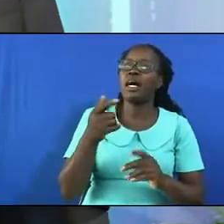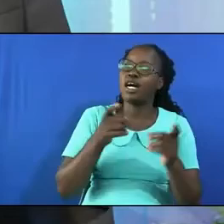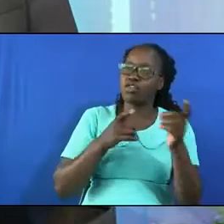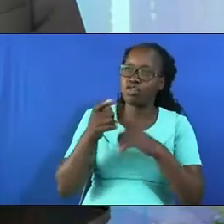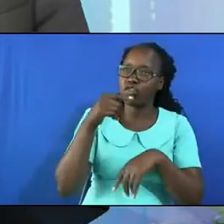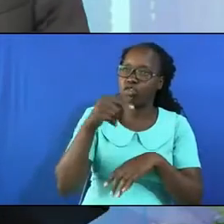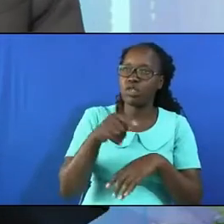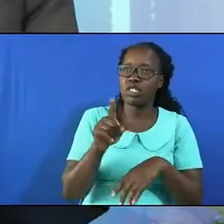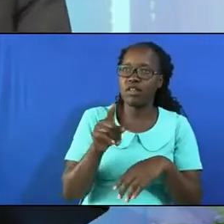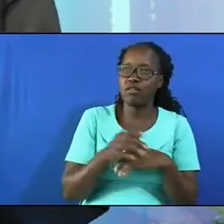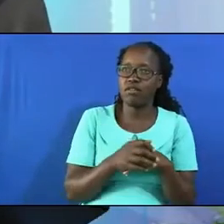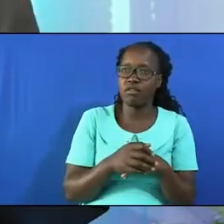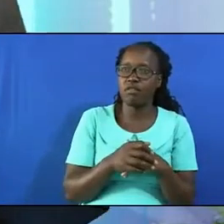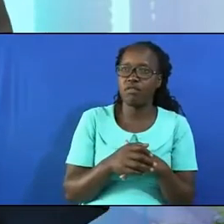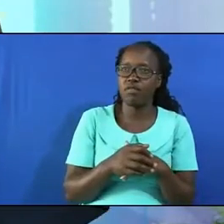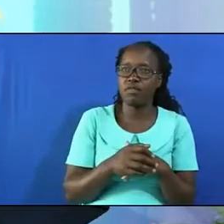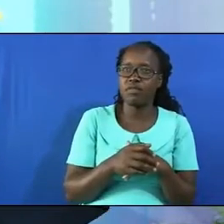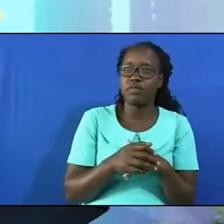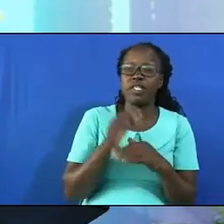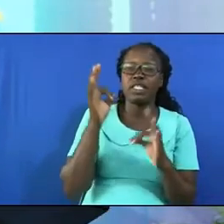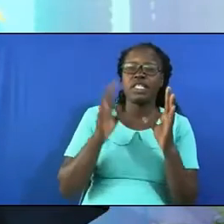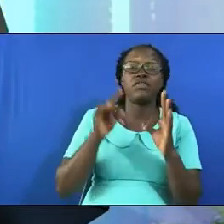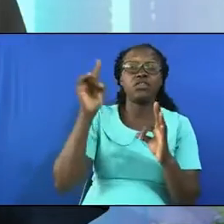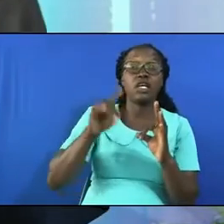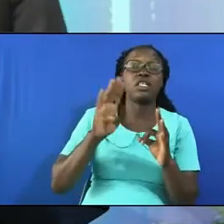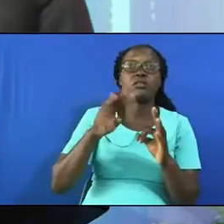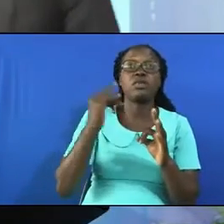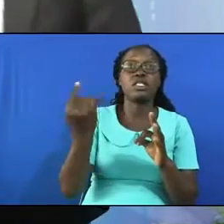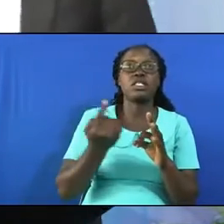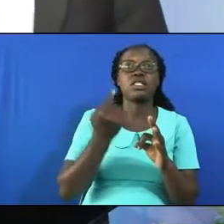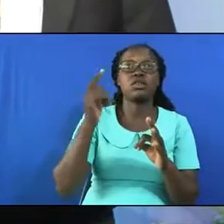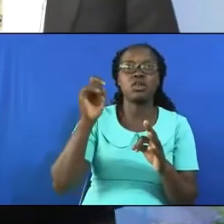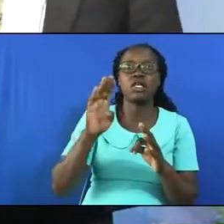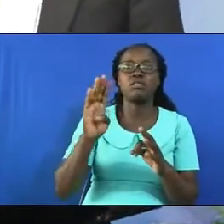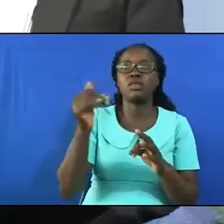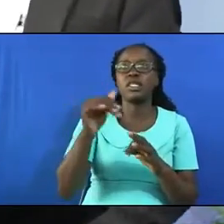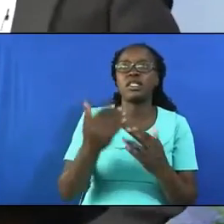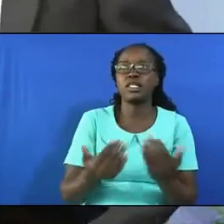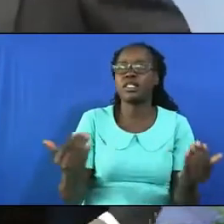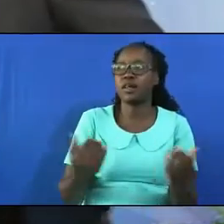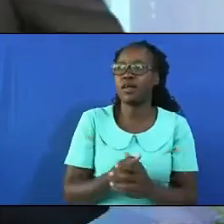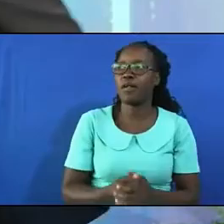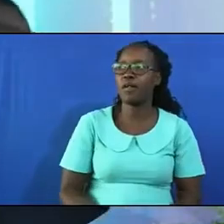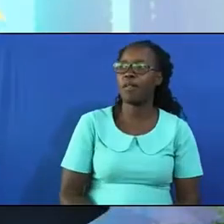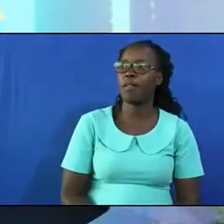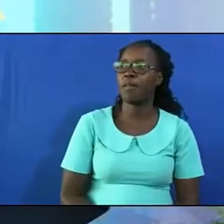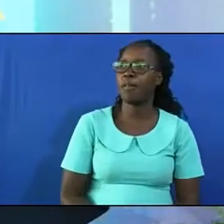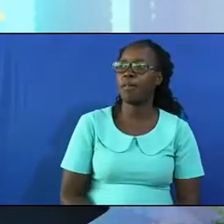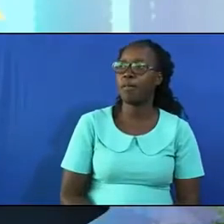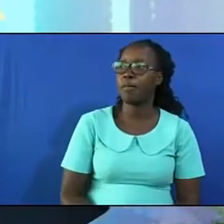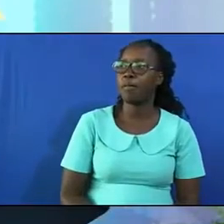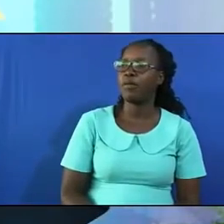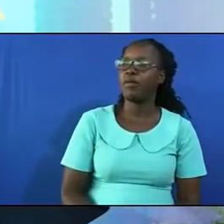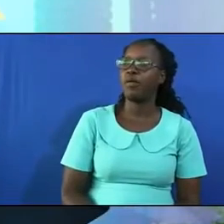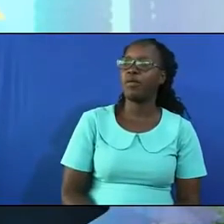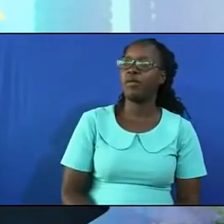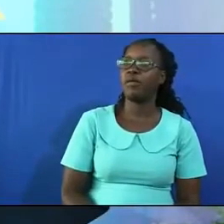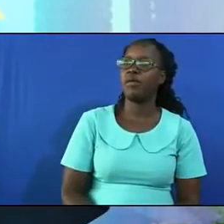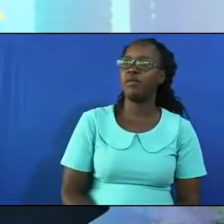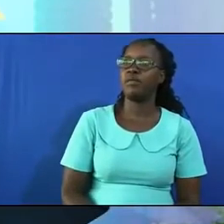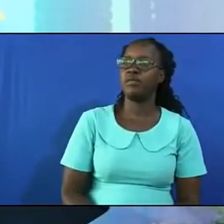yourself. If you can't be single, I can't hear you. If you can't be